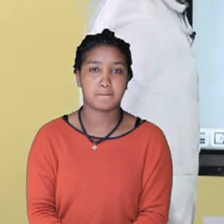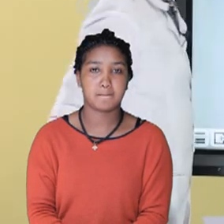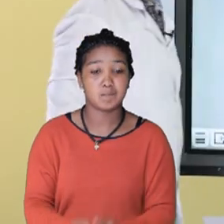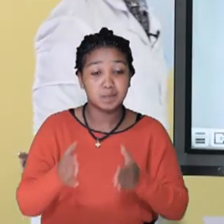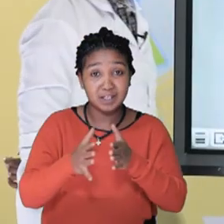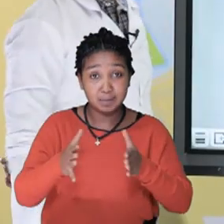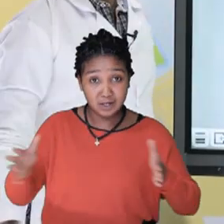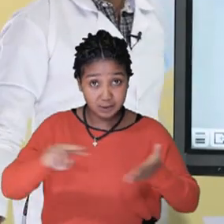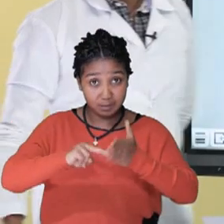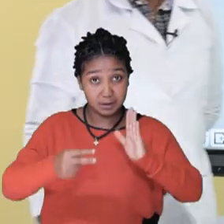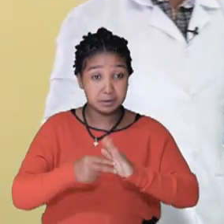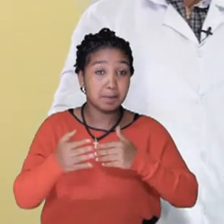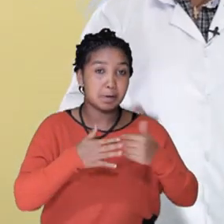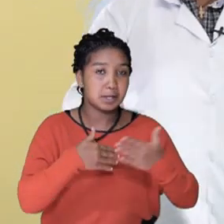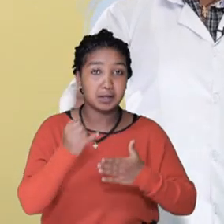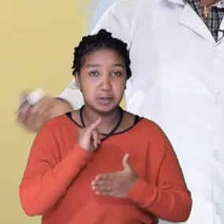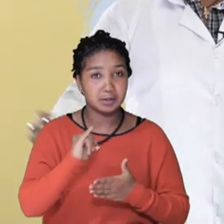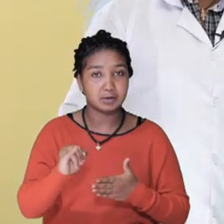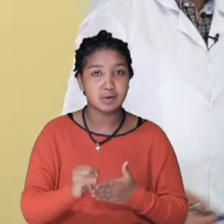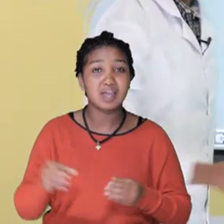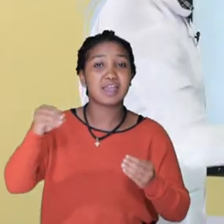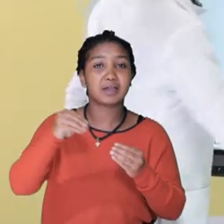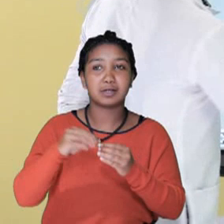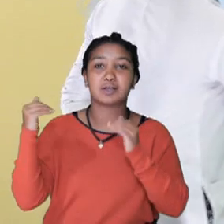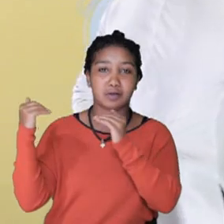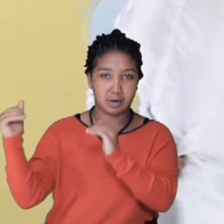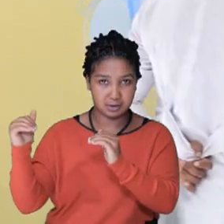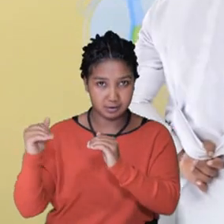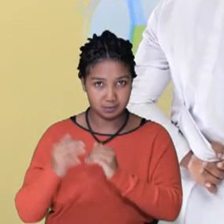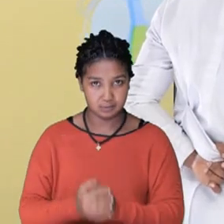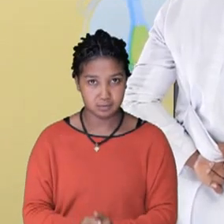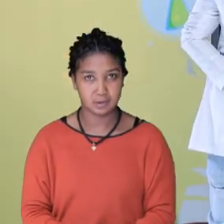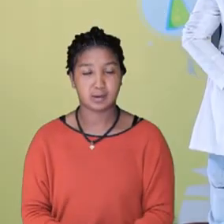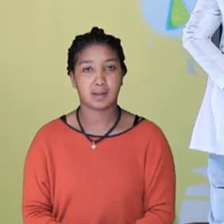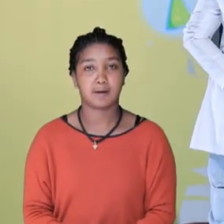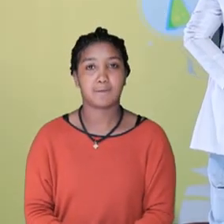Expansion means simply it is increase in size.